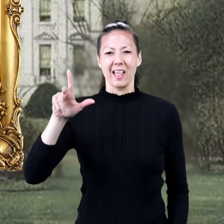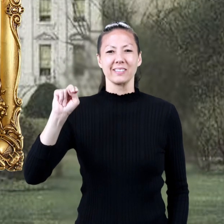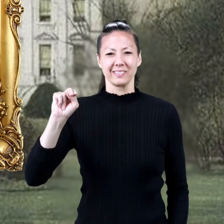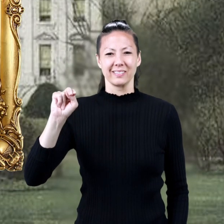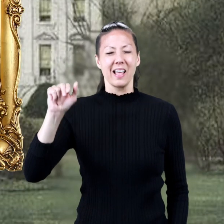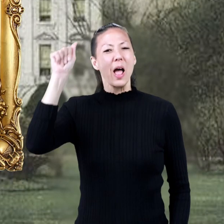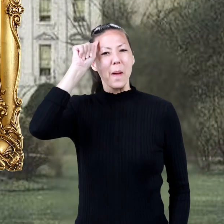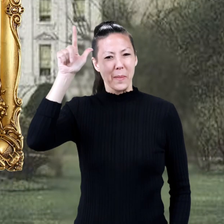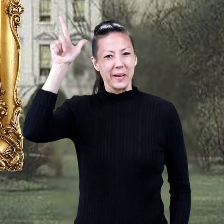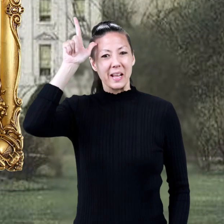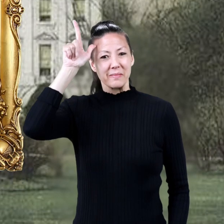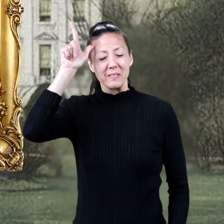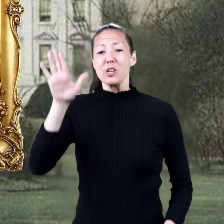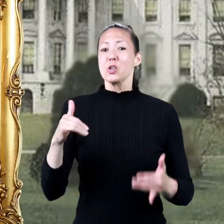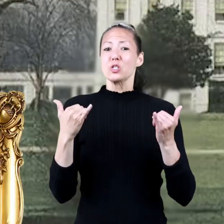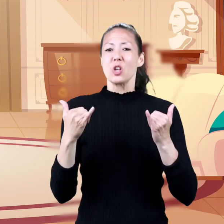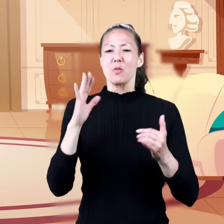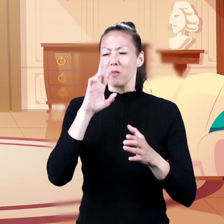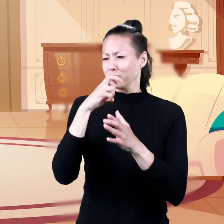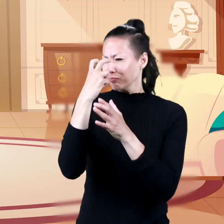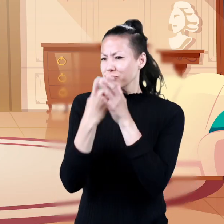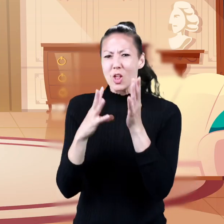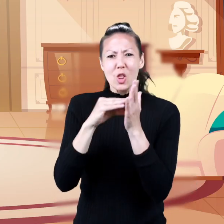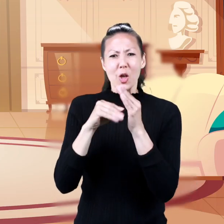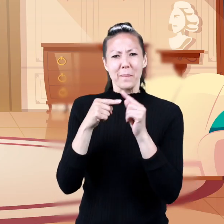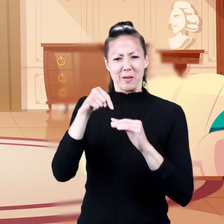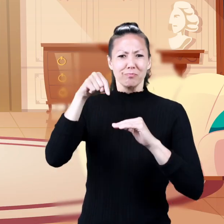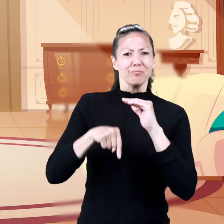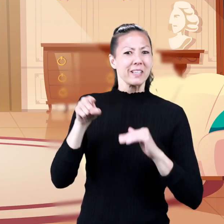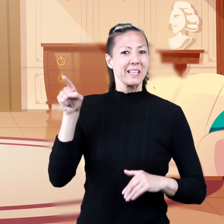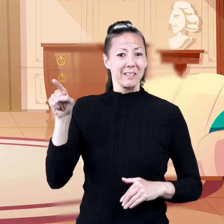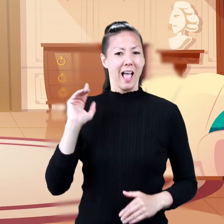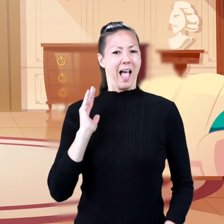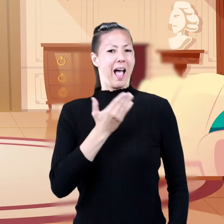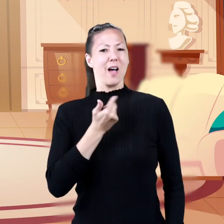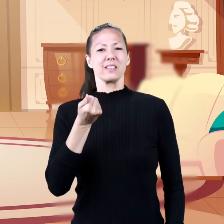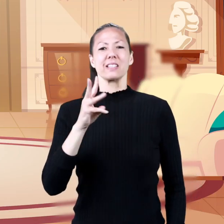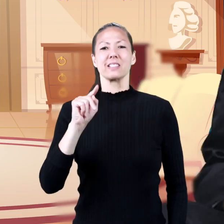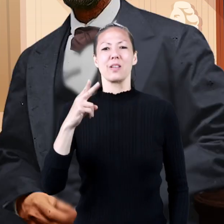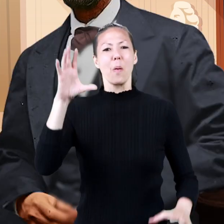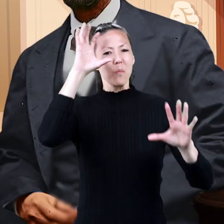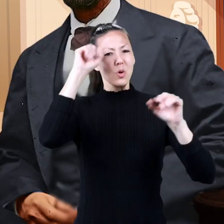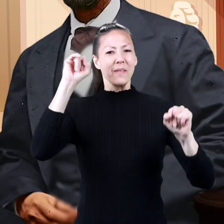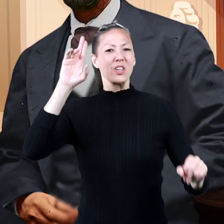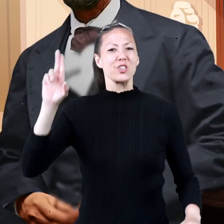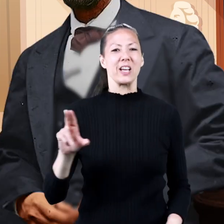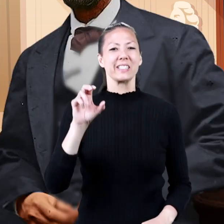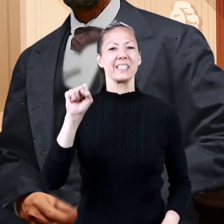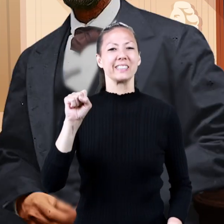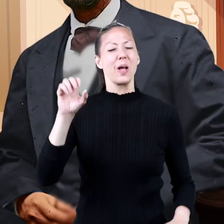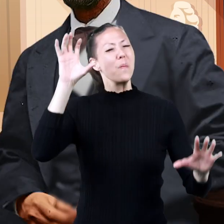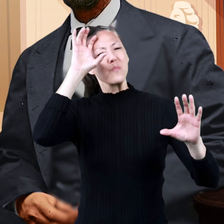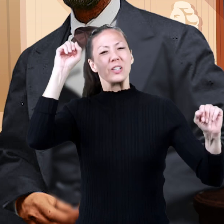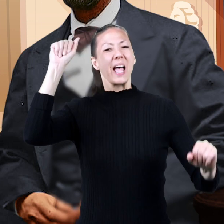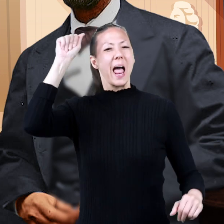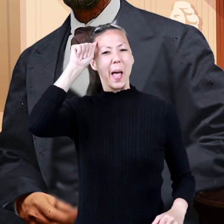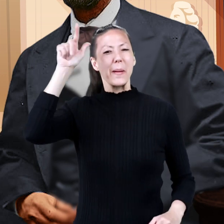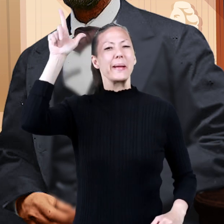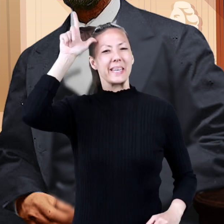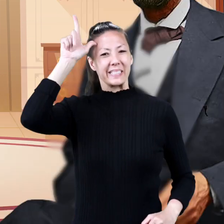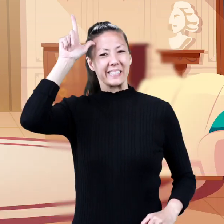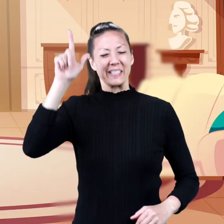Today, we are going to learn more about the 16th President of the United States, President Abraham Lincoln.